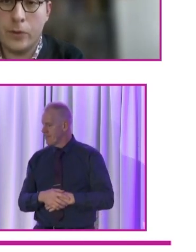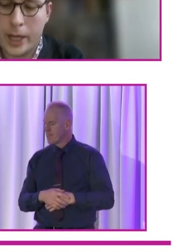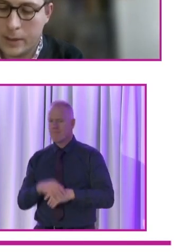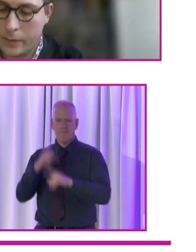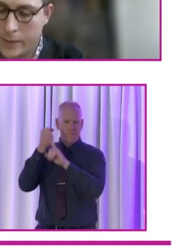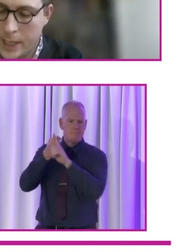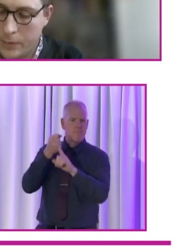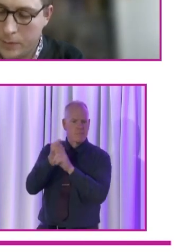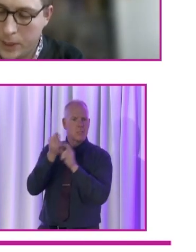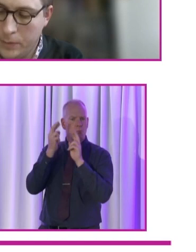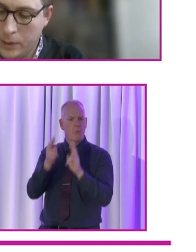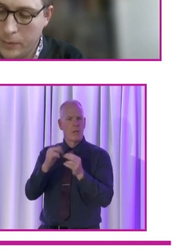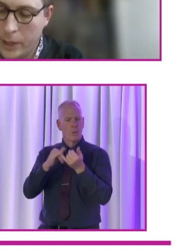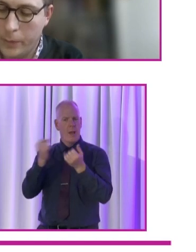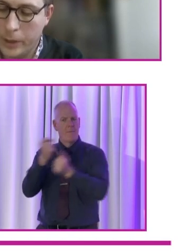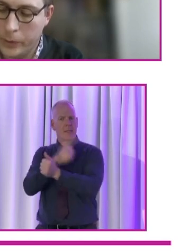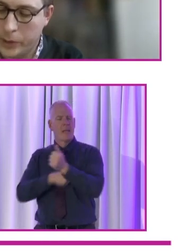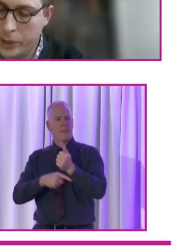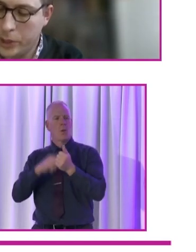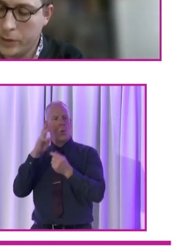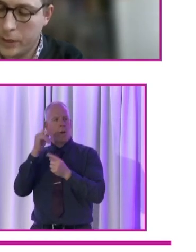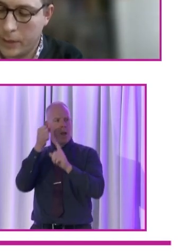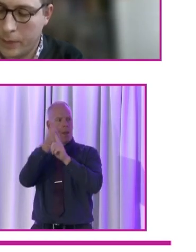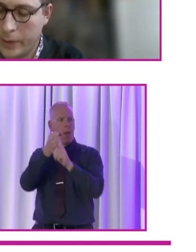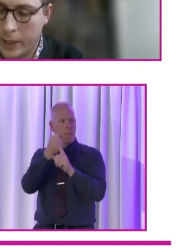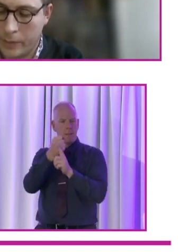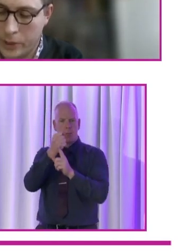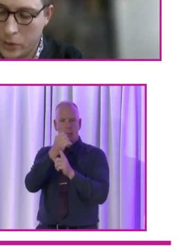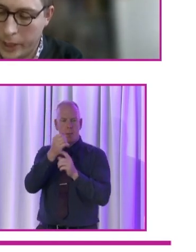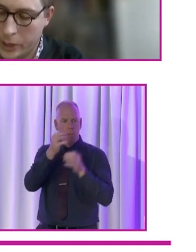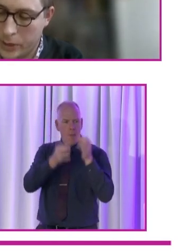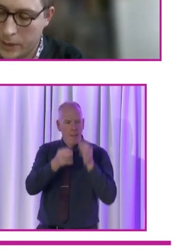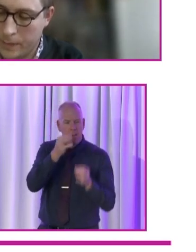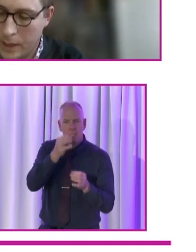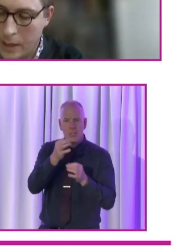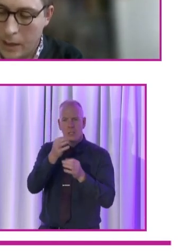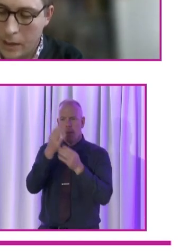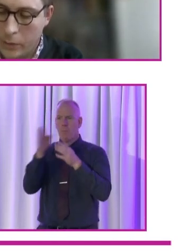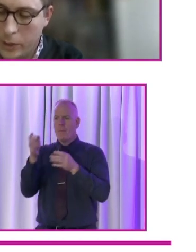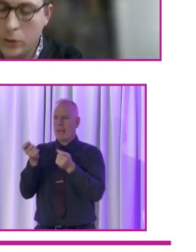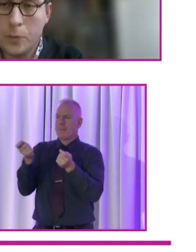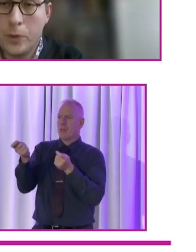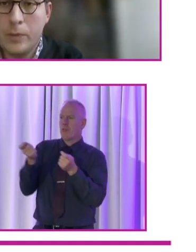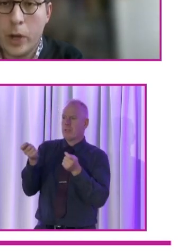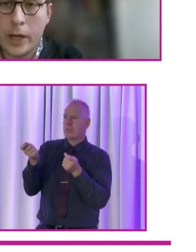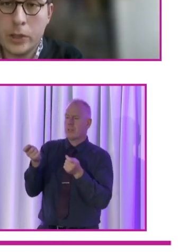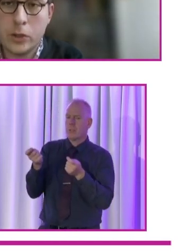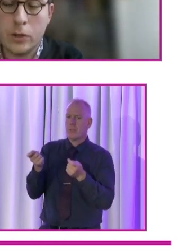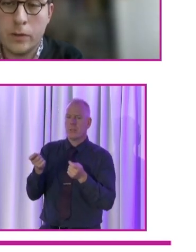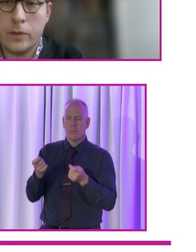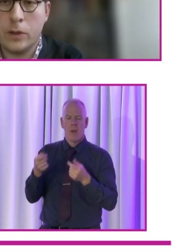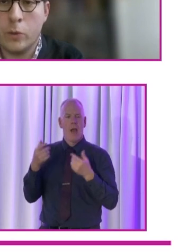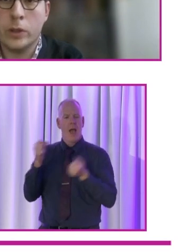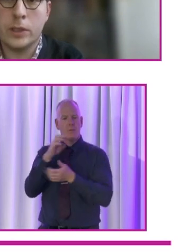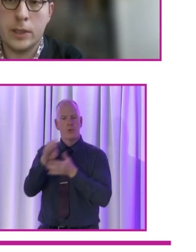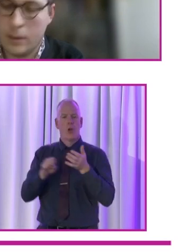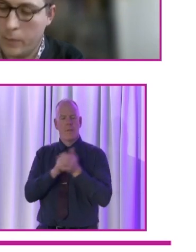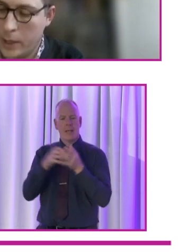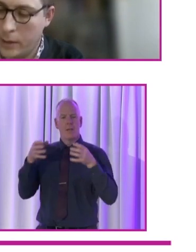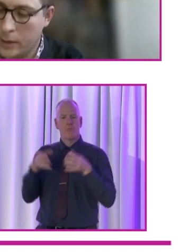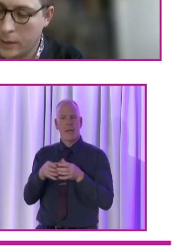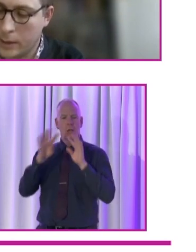fighting for the rights of disabled people by lobbying politicians and public administrations. We're the European branch of the